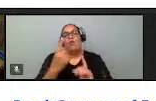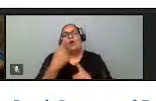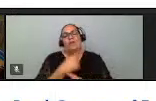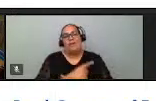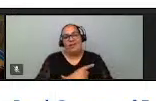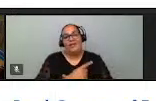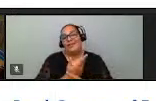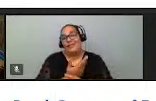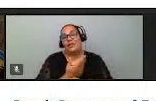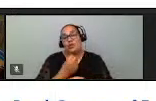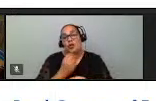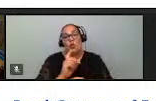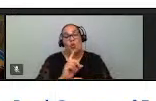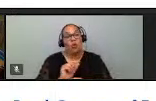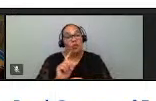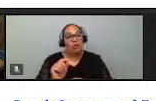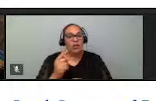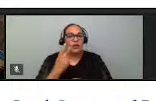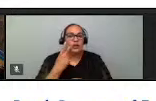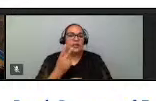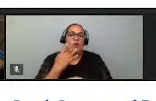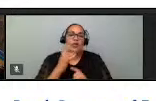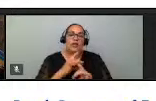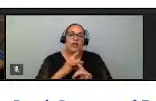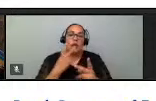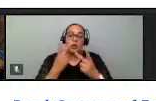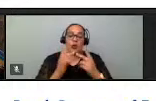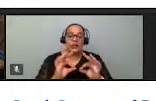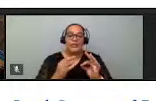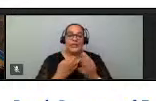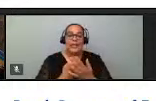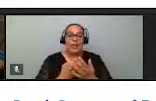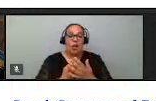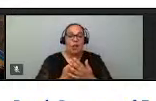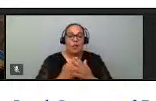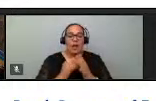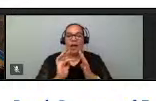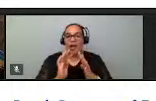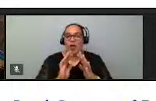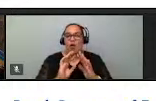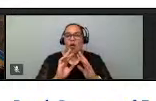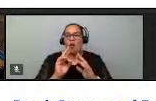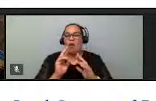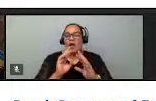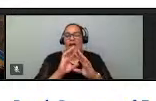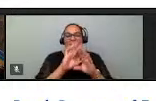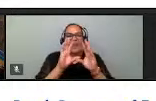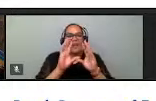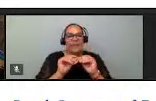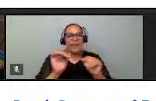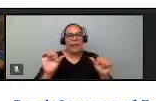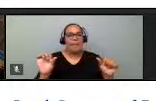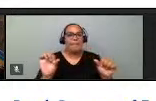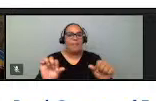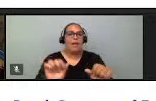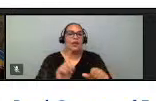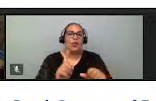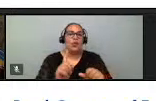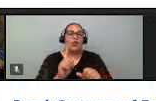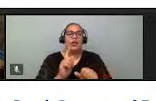so it's interesting when you start looking at this econometrically how almost everything comes back to